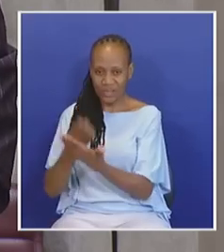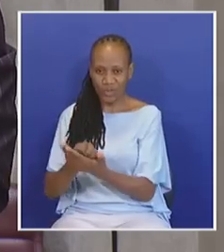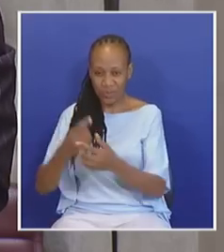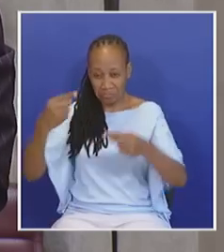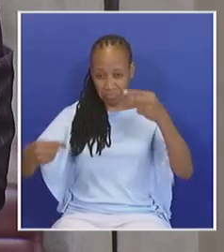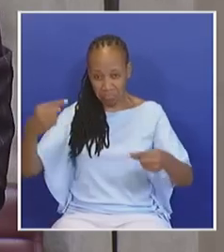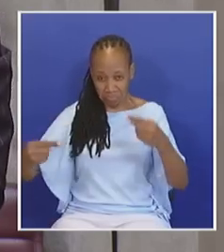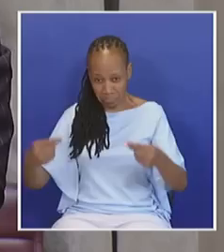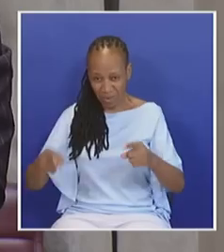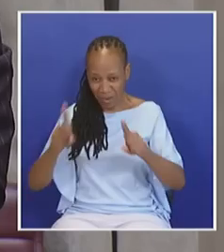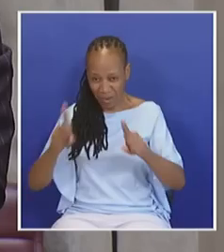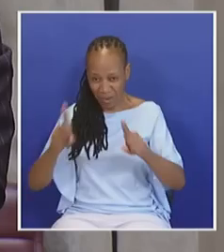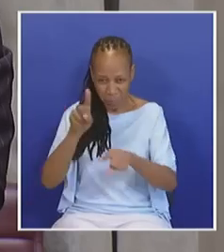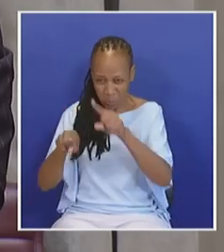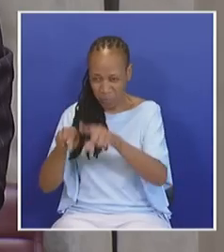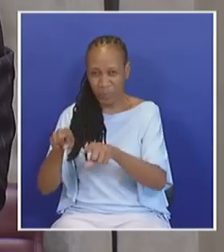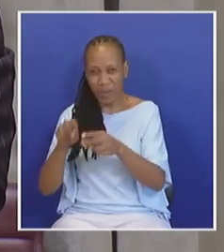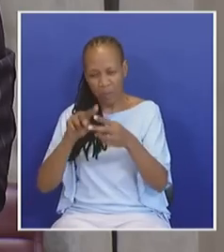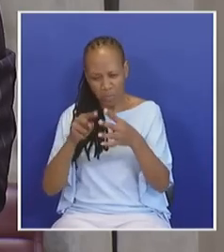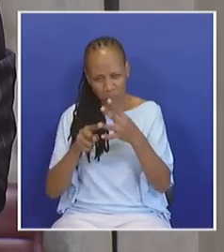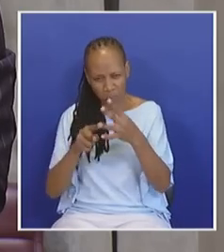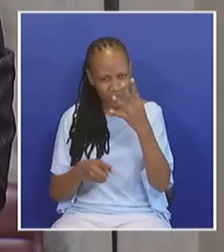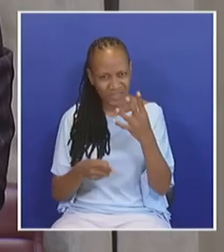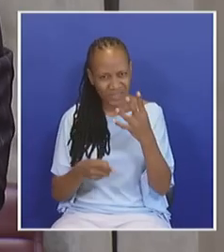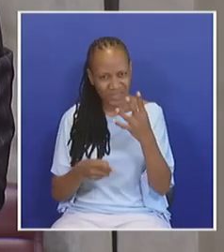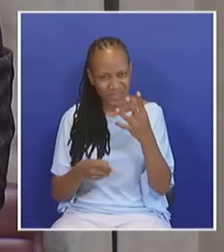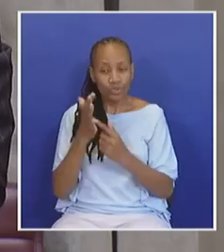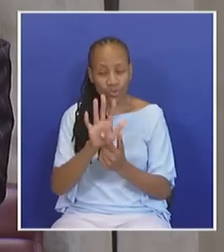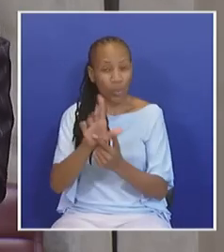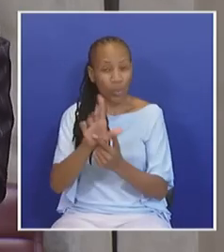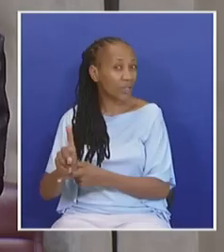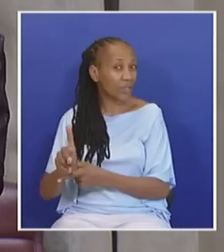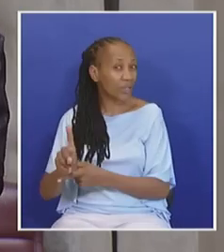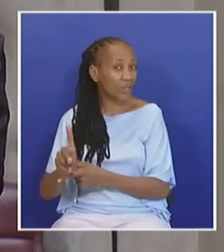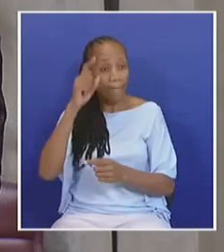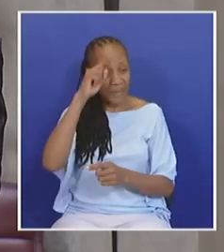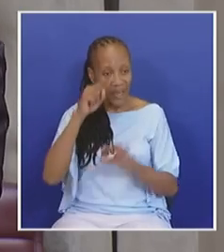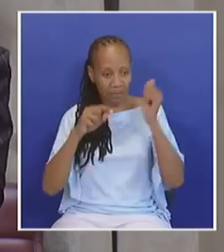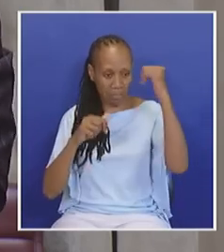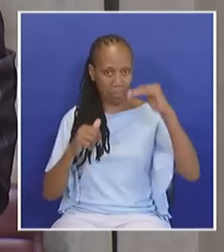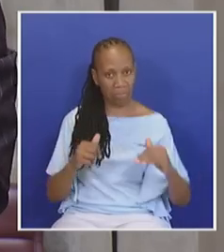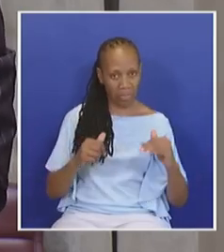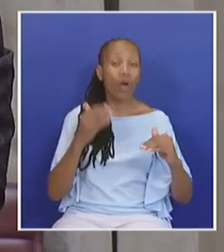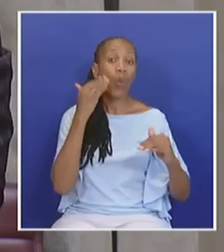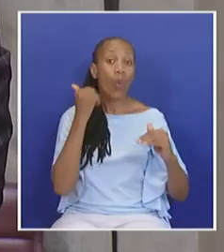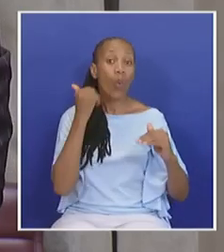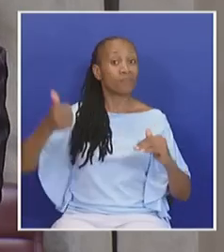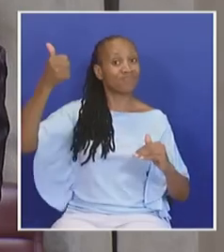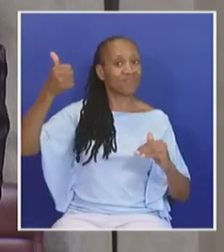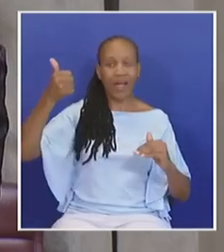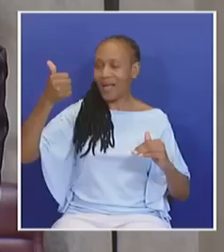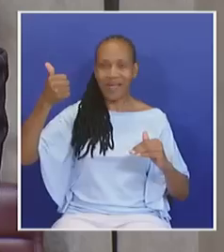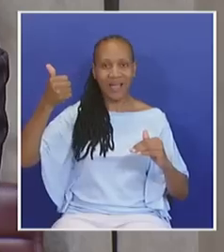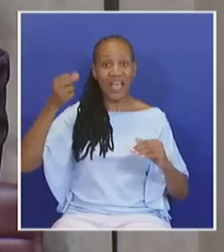the material factors which underlie and produce white privilege and black disadvantage if we are to defeat